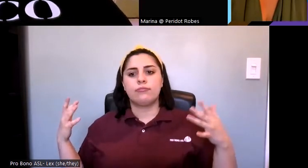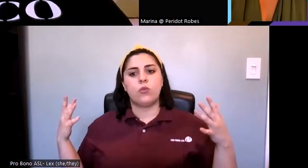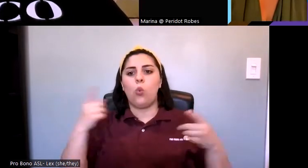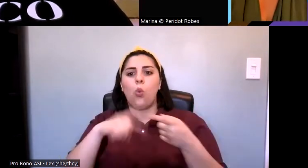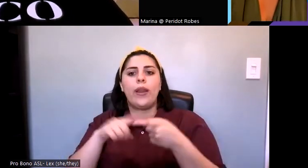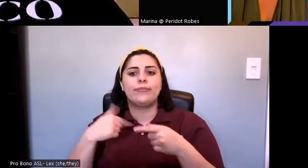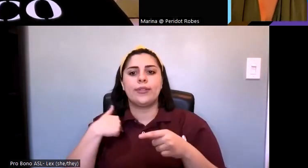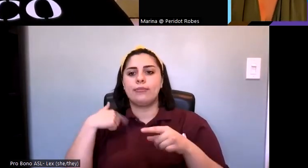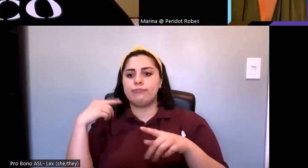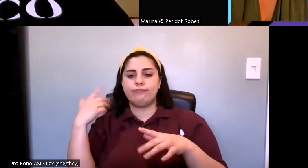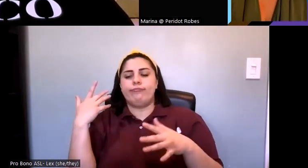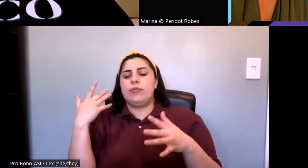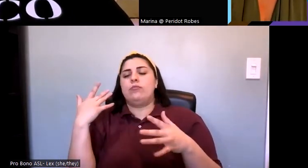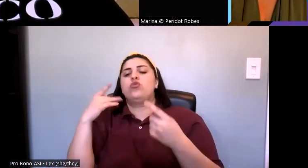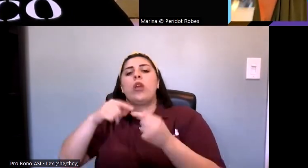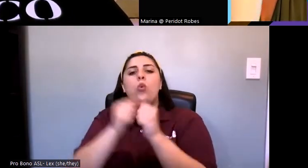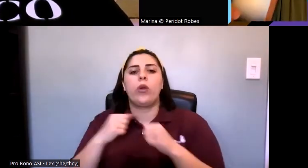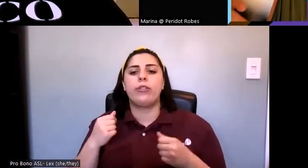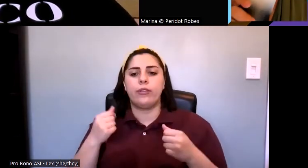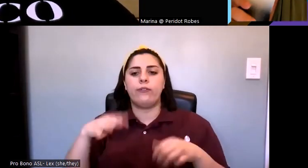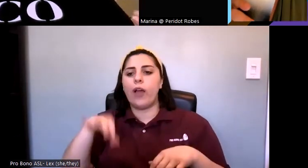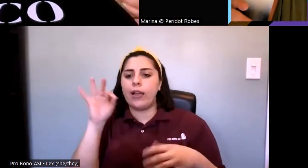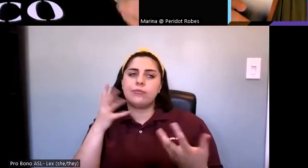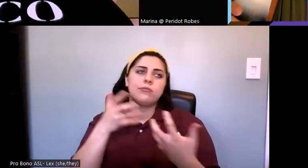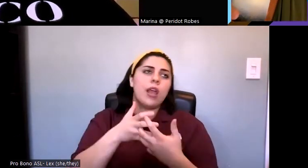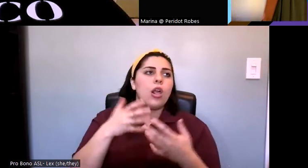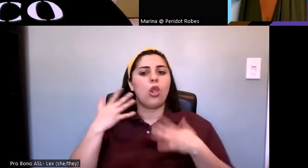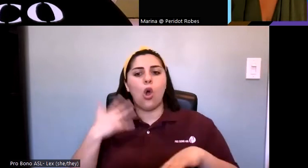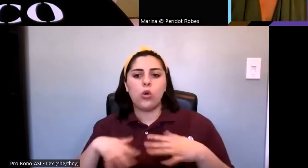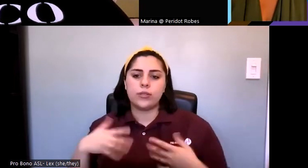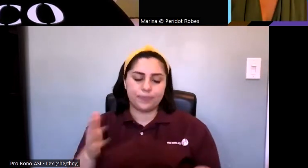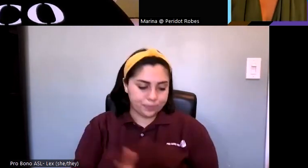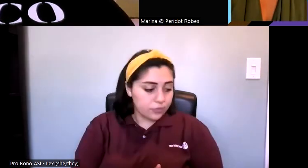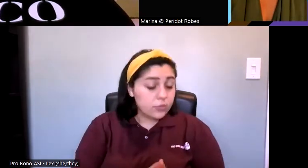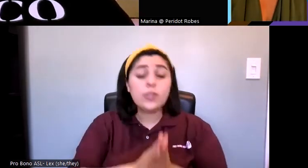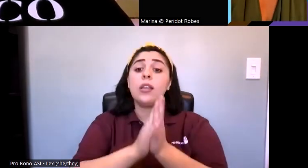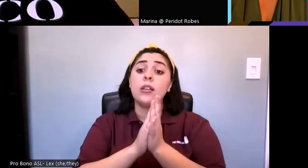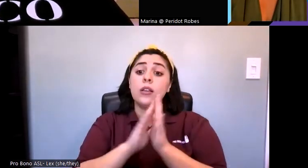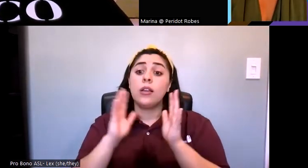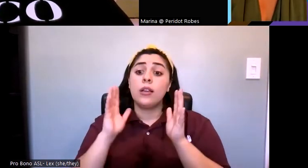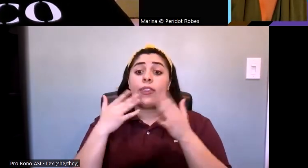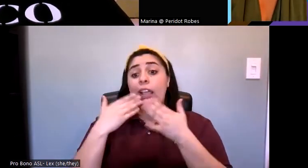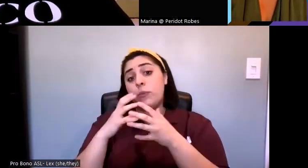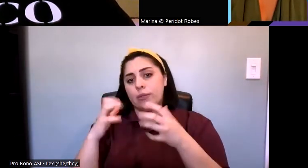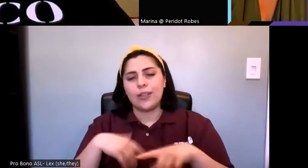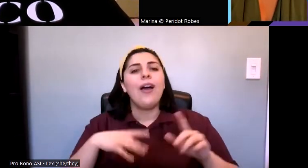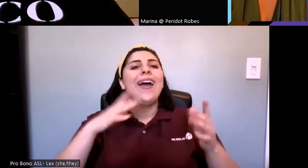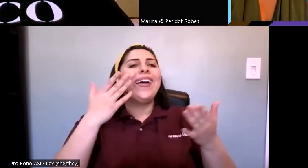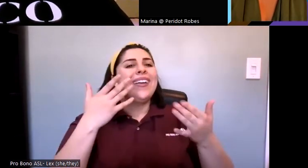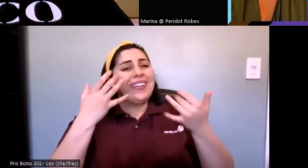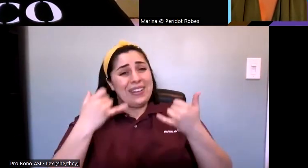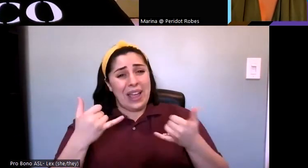I want to say, I hate that this chat has to come to an end, but it does. And I want to say thank